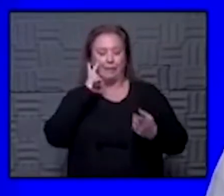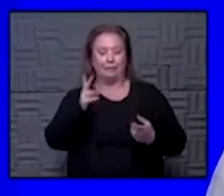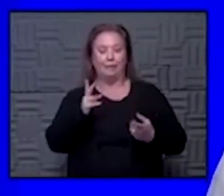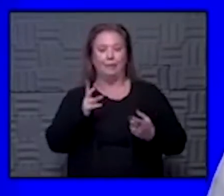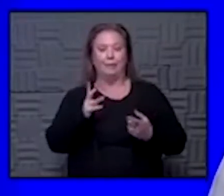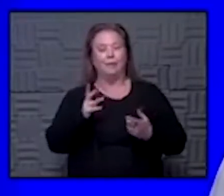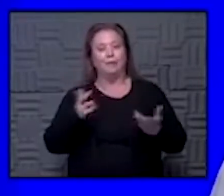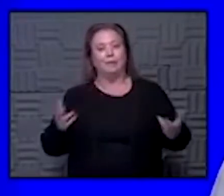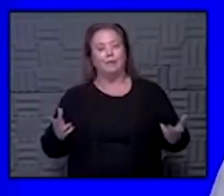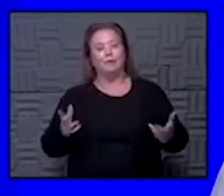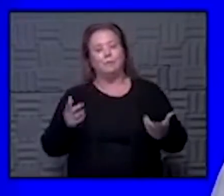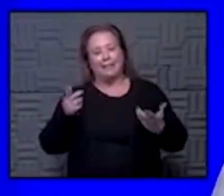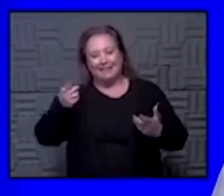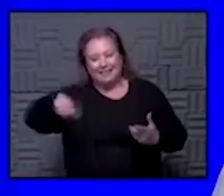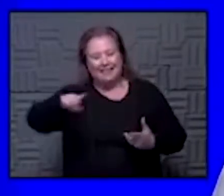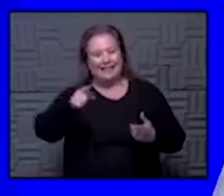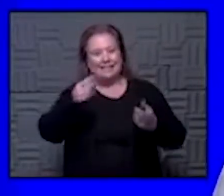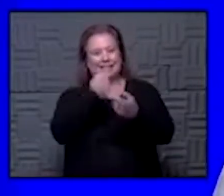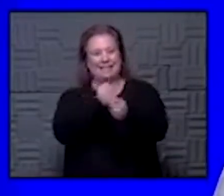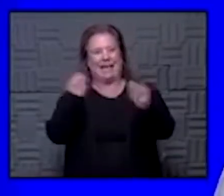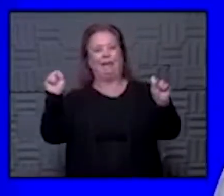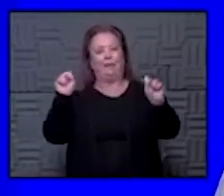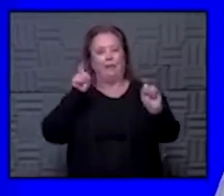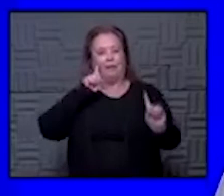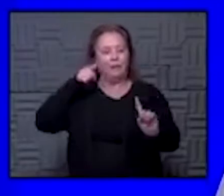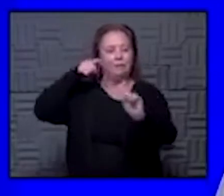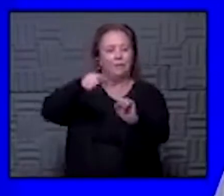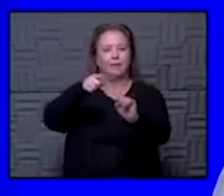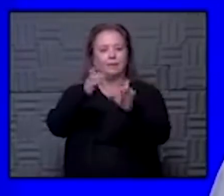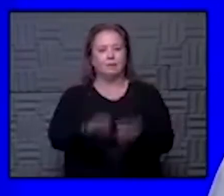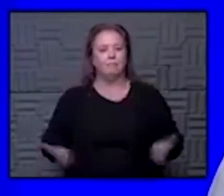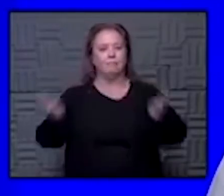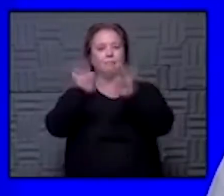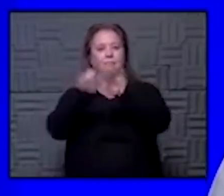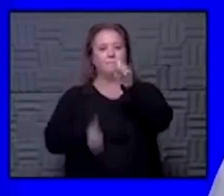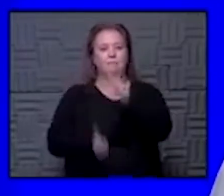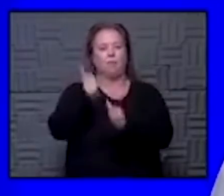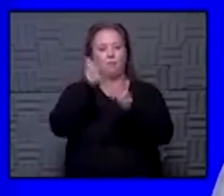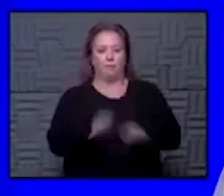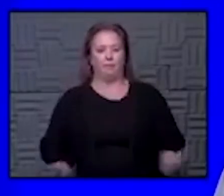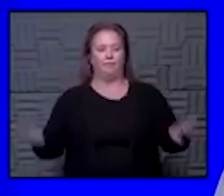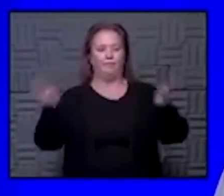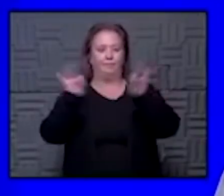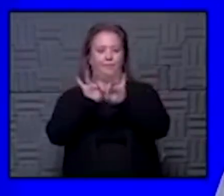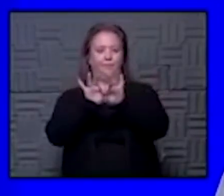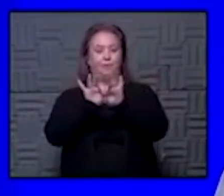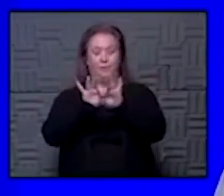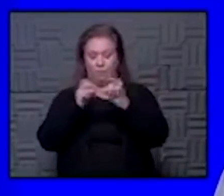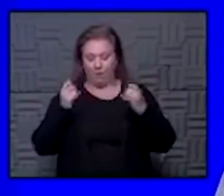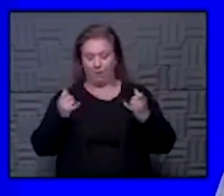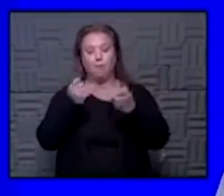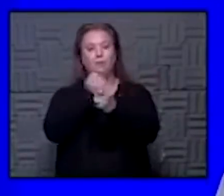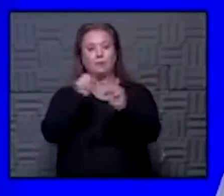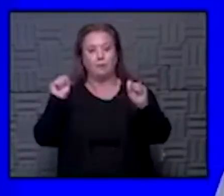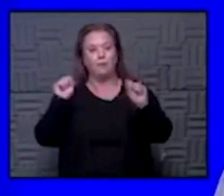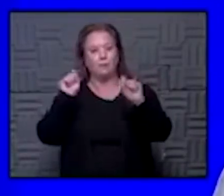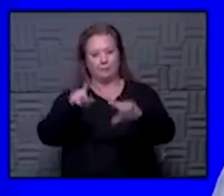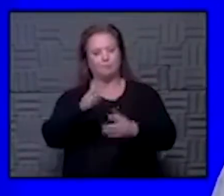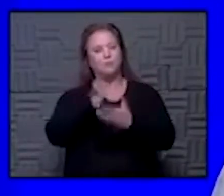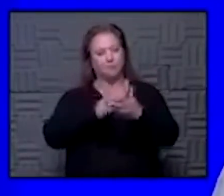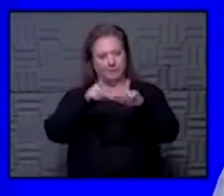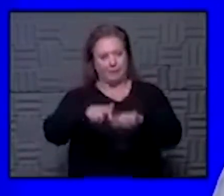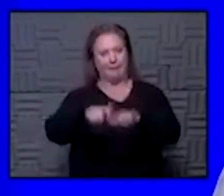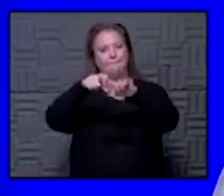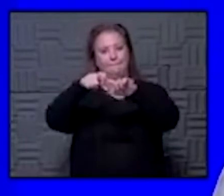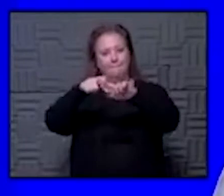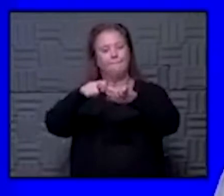those things are done in an effort to make sure that safety is at the forefront. So right now, they all do look safe. There have been some pauses, but a